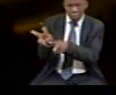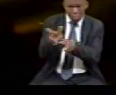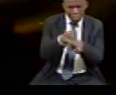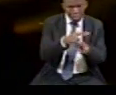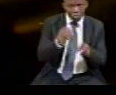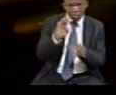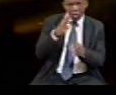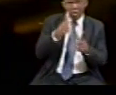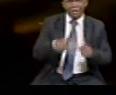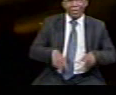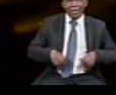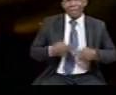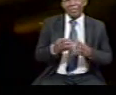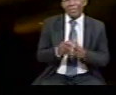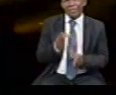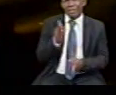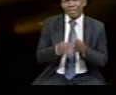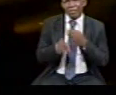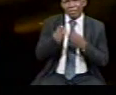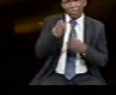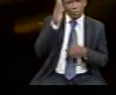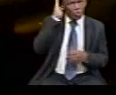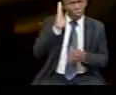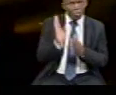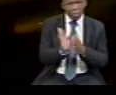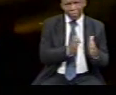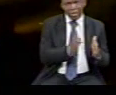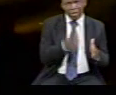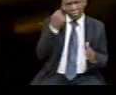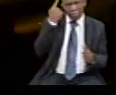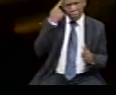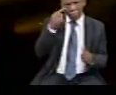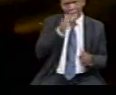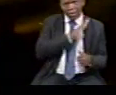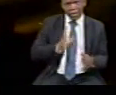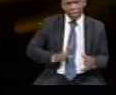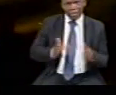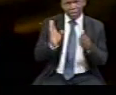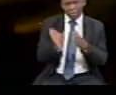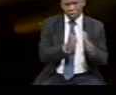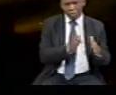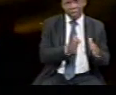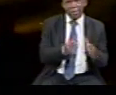to be prepared for the church confirmed rapture, you must watch over your life.